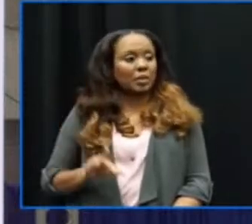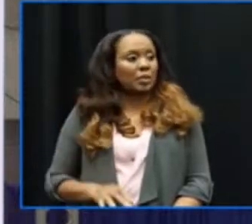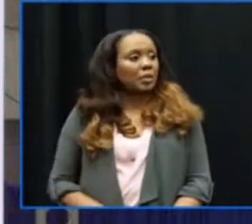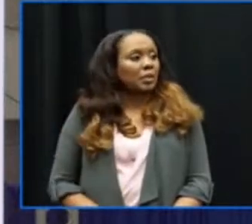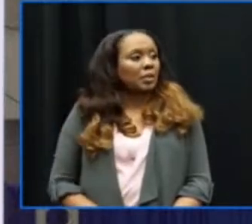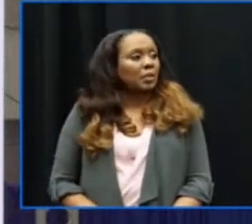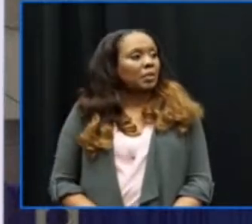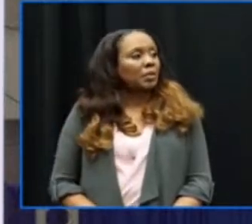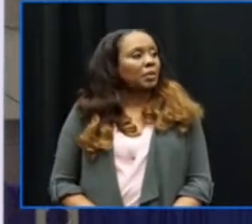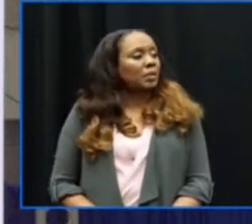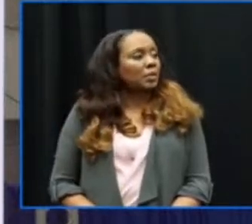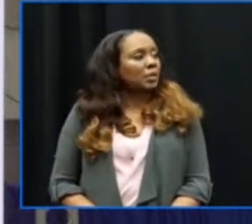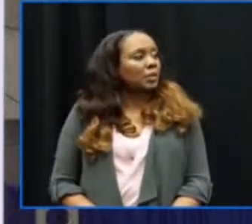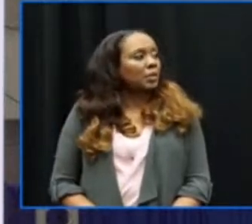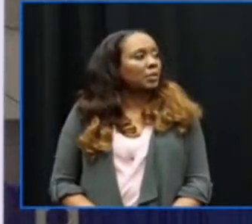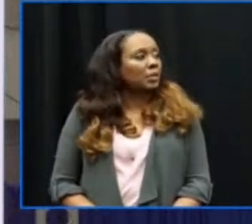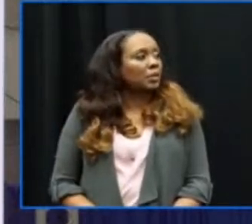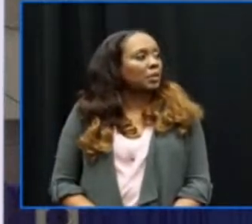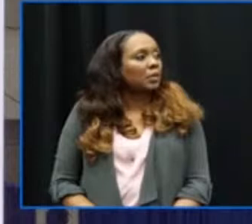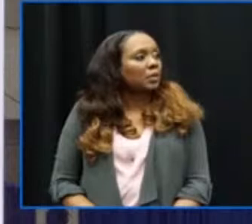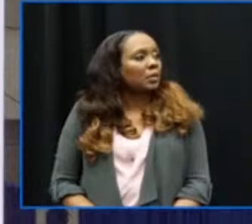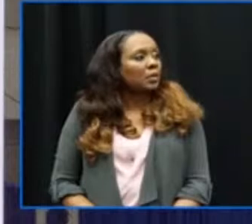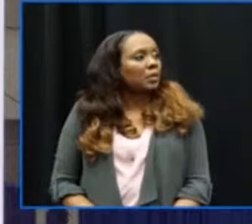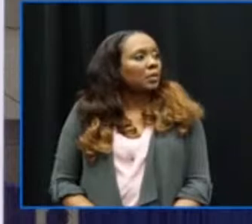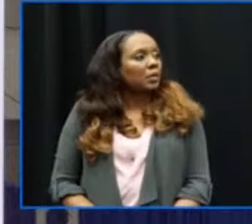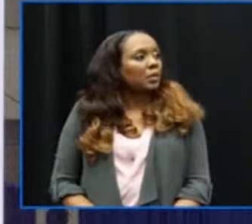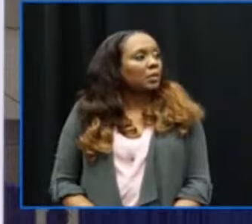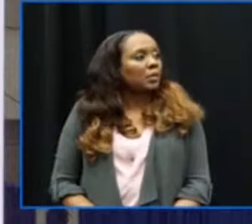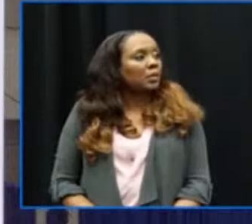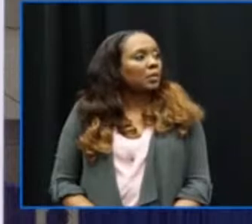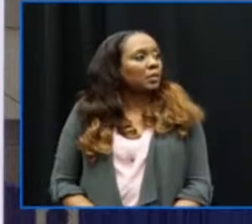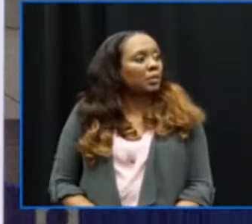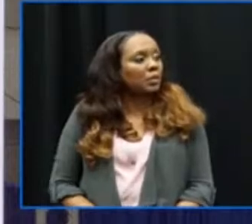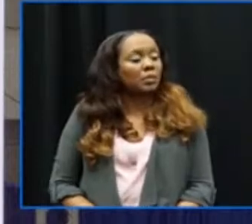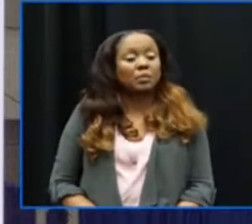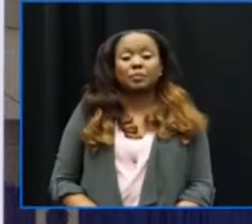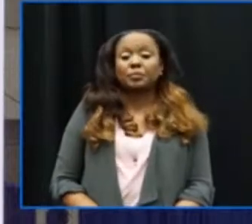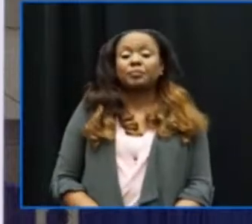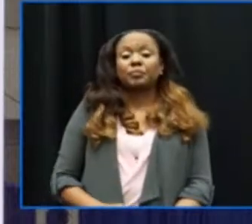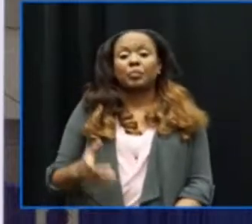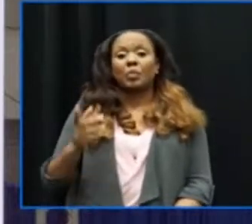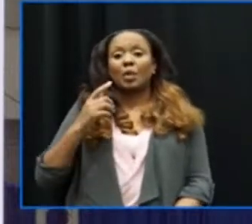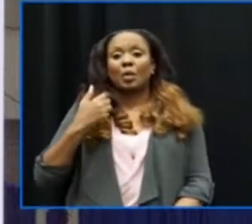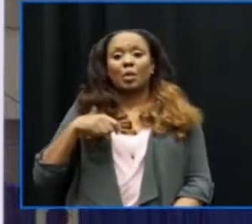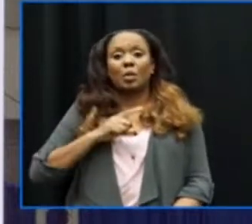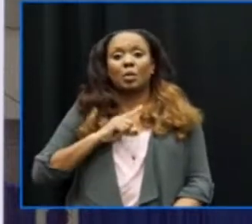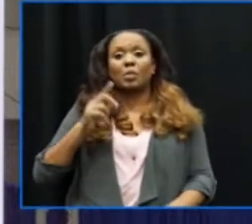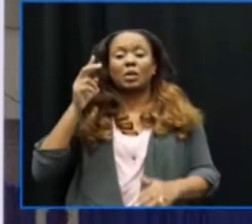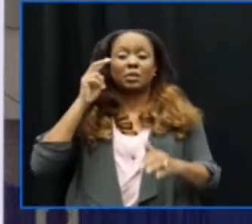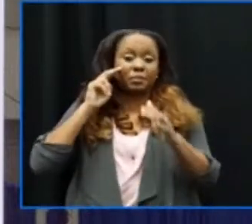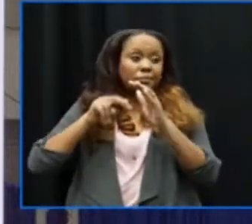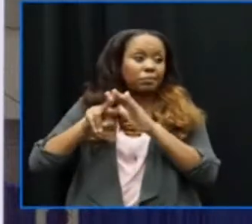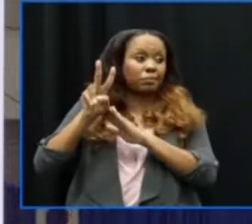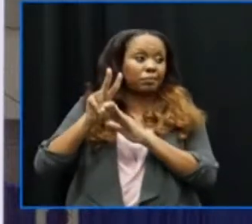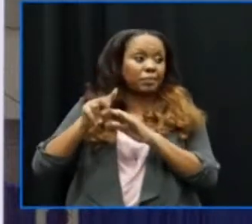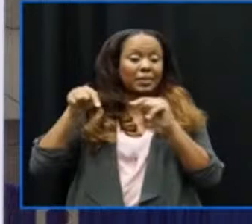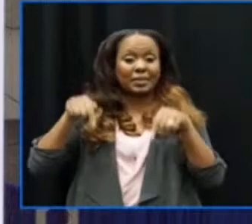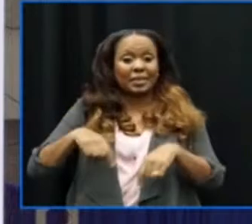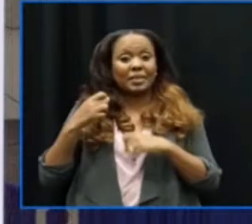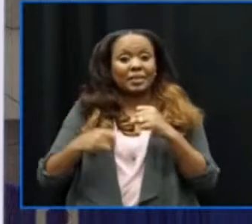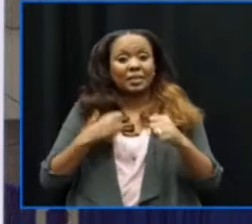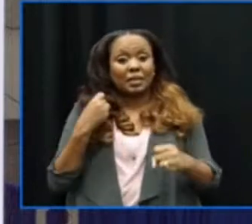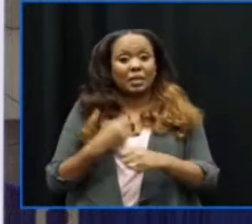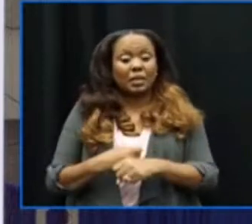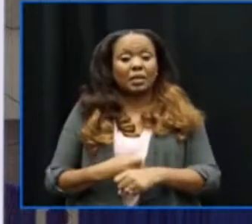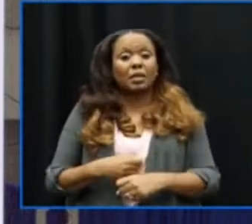It was anticipated in the actuarial reports around then that in this year, 2022, that we